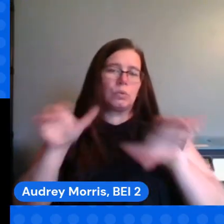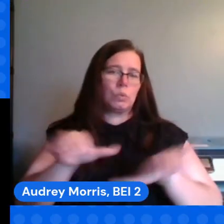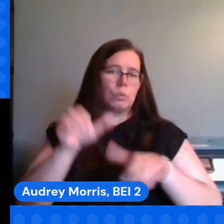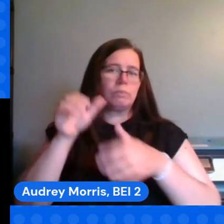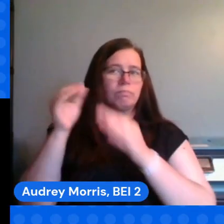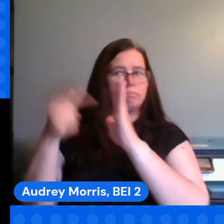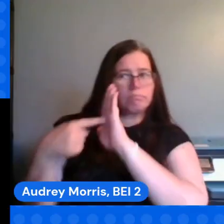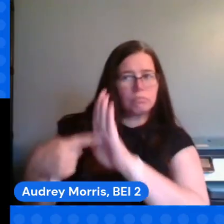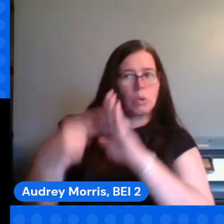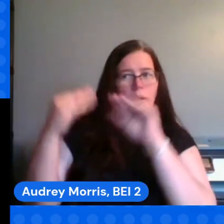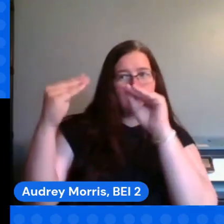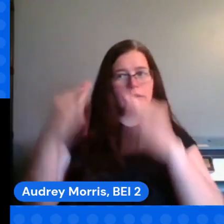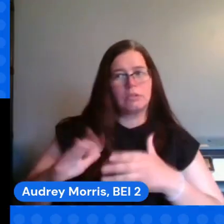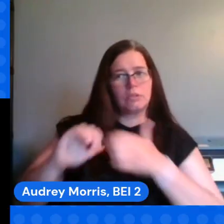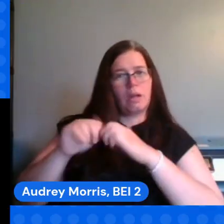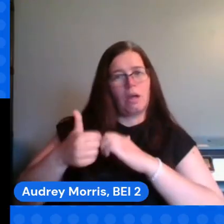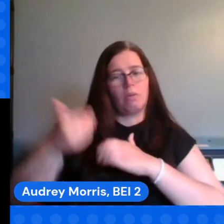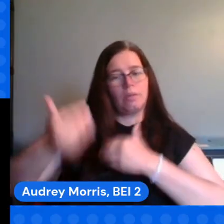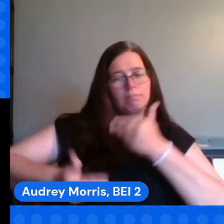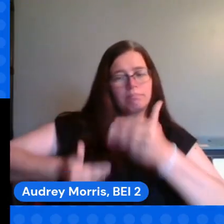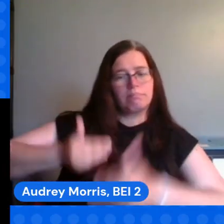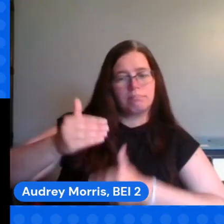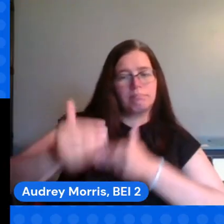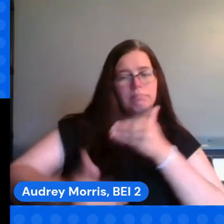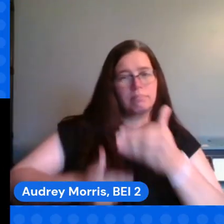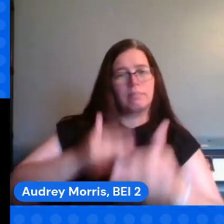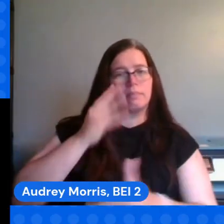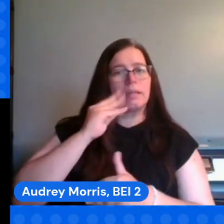this process so they can actually begin the process of coding.